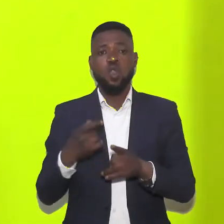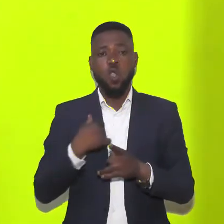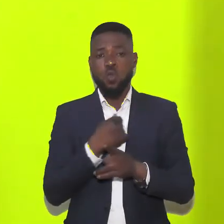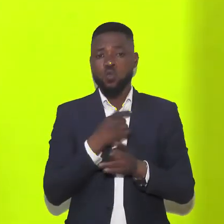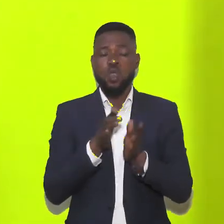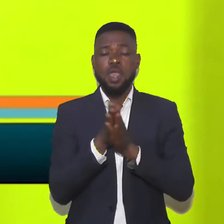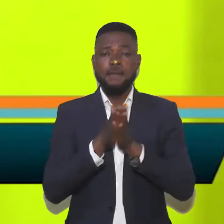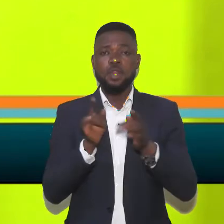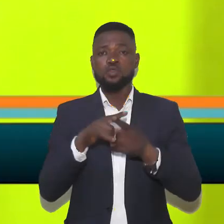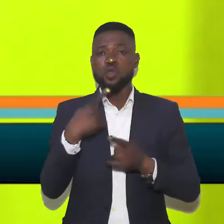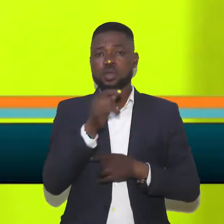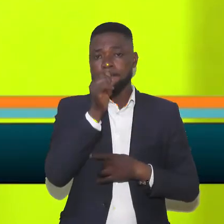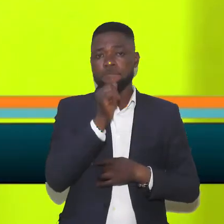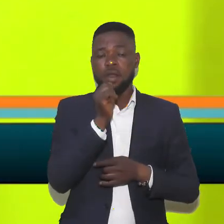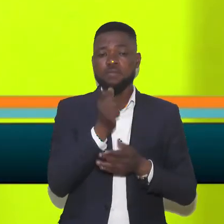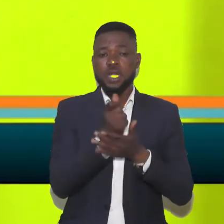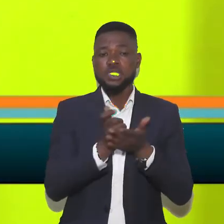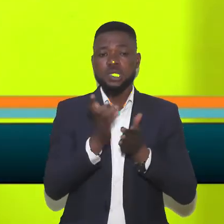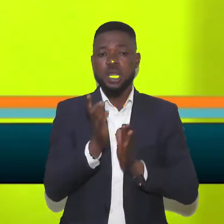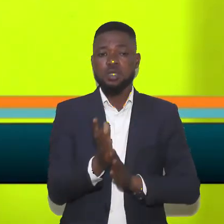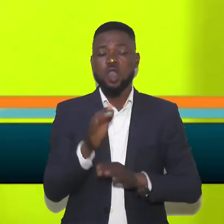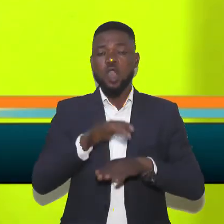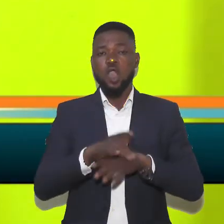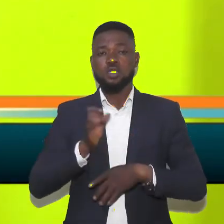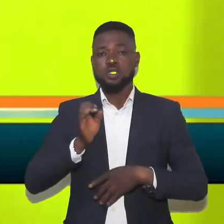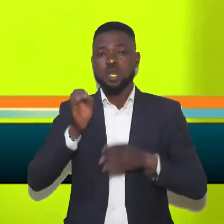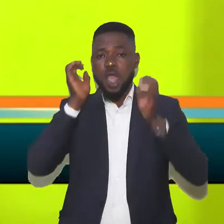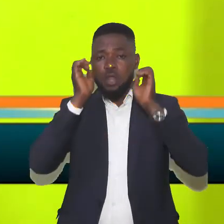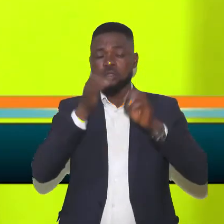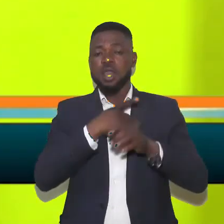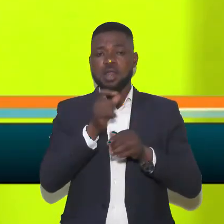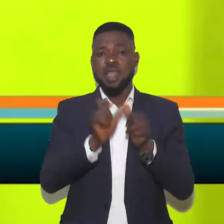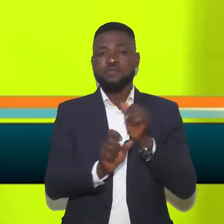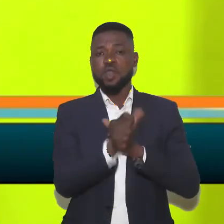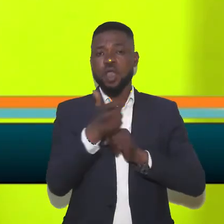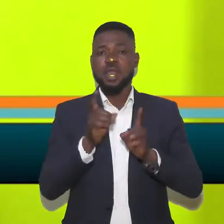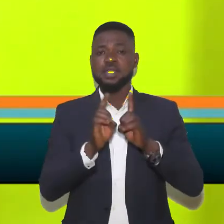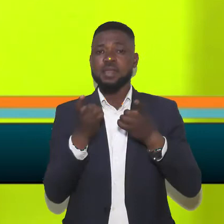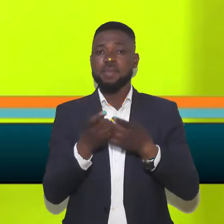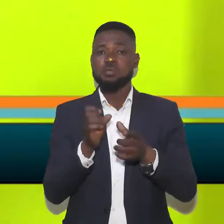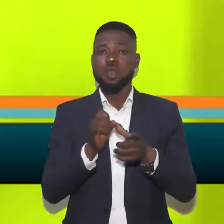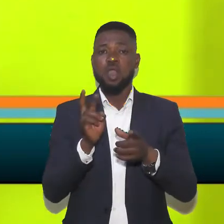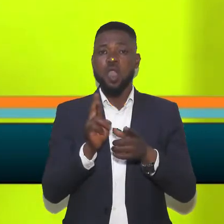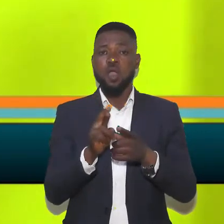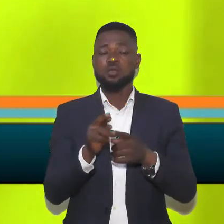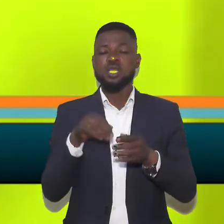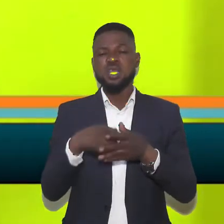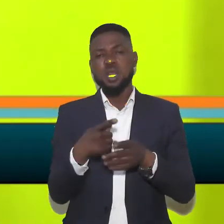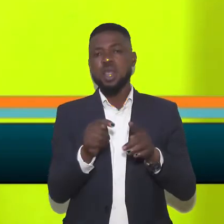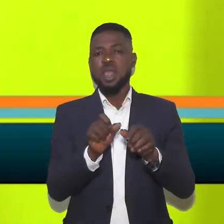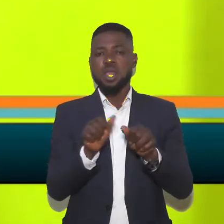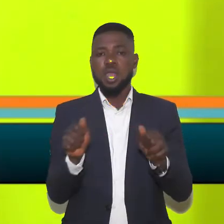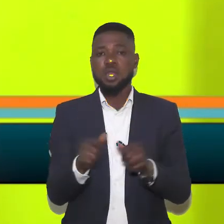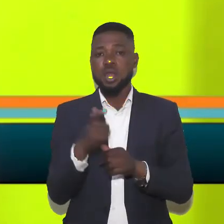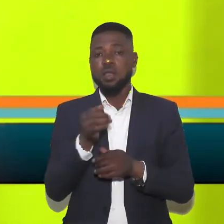we appeal to the private sector, both education and every other department, or should we say aspect